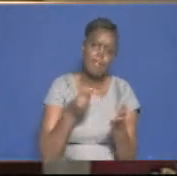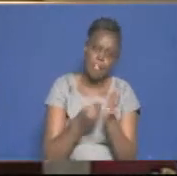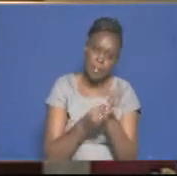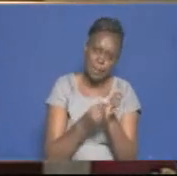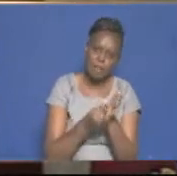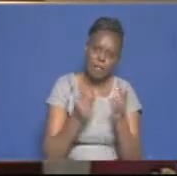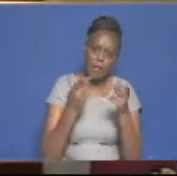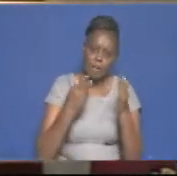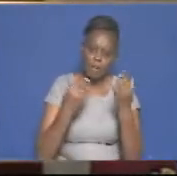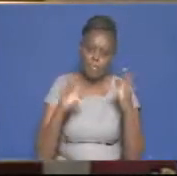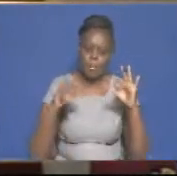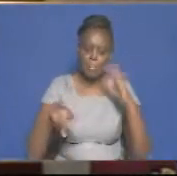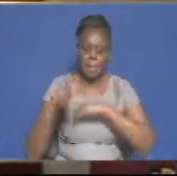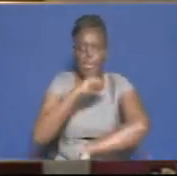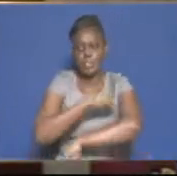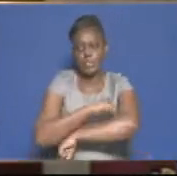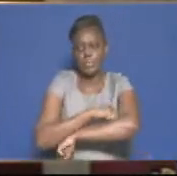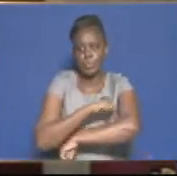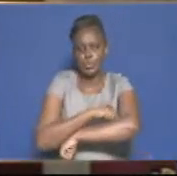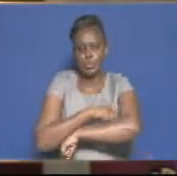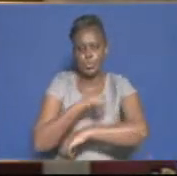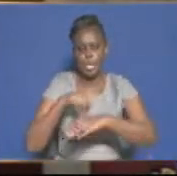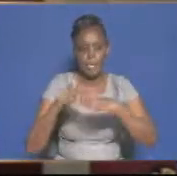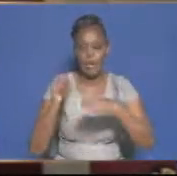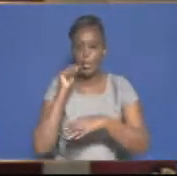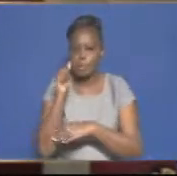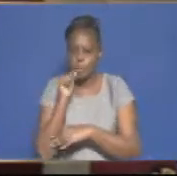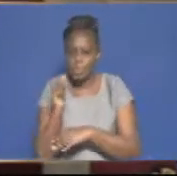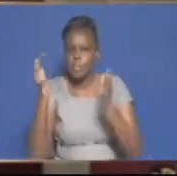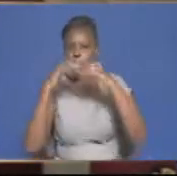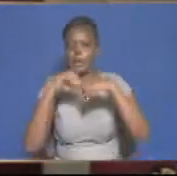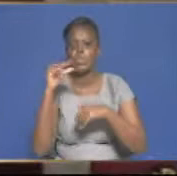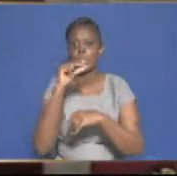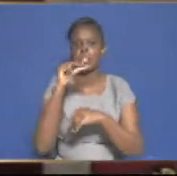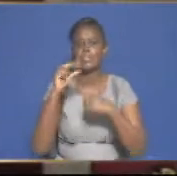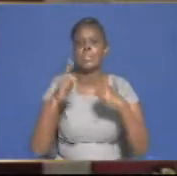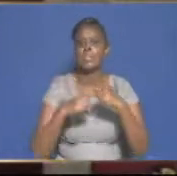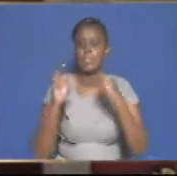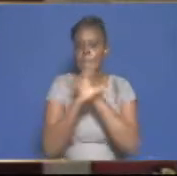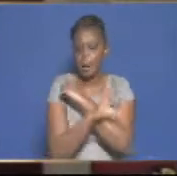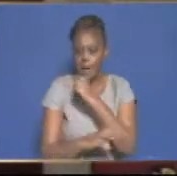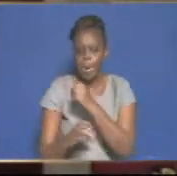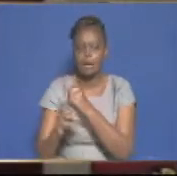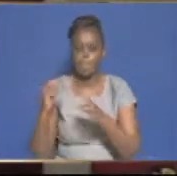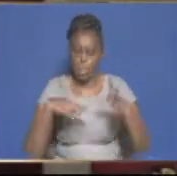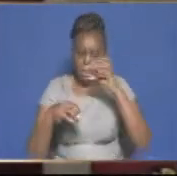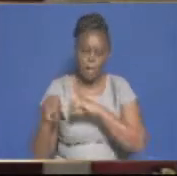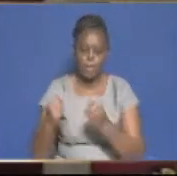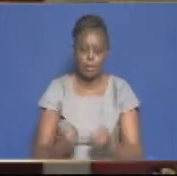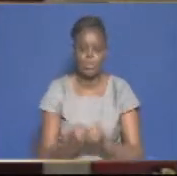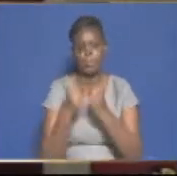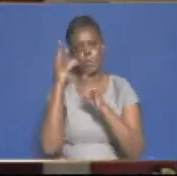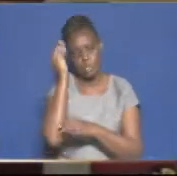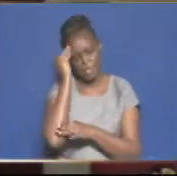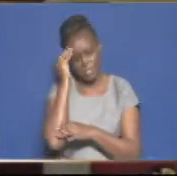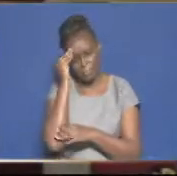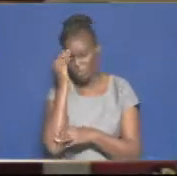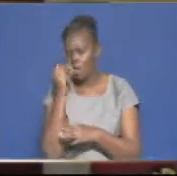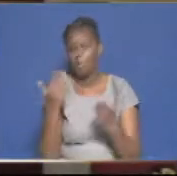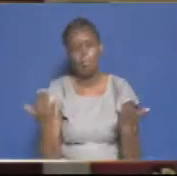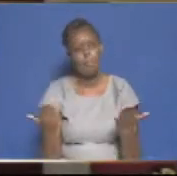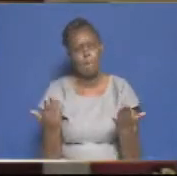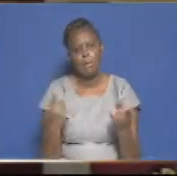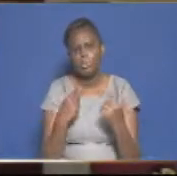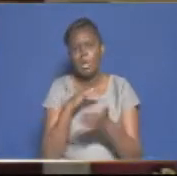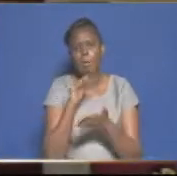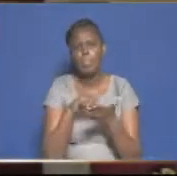Free Primary Education Summit is coming up in London, where the G7 countries are putting together money to support education. Mr. Speaker, what are we even